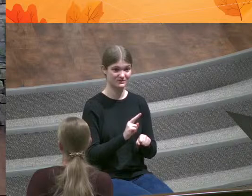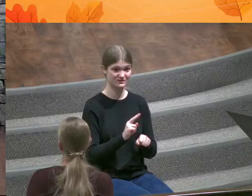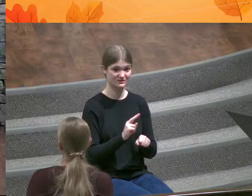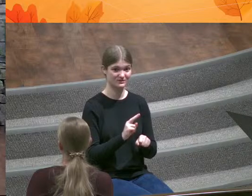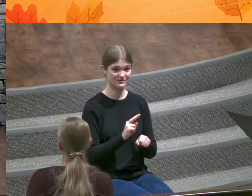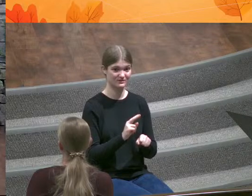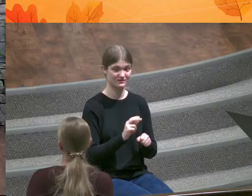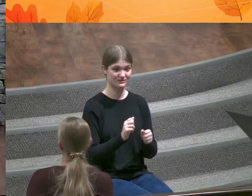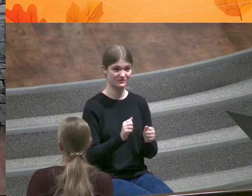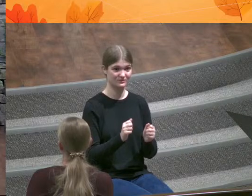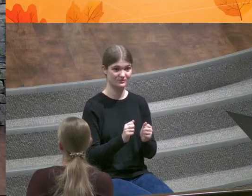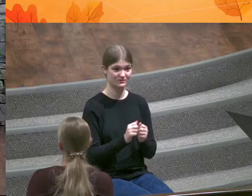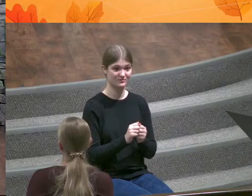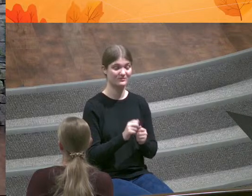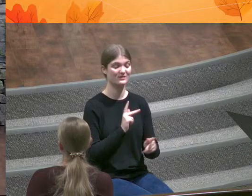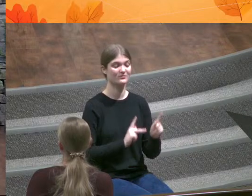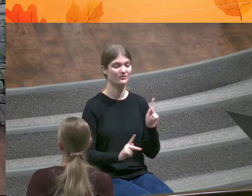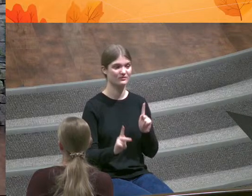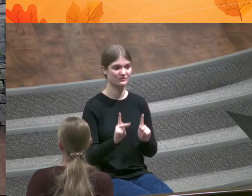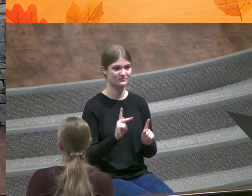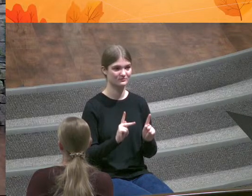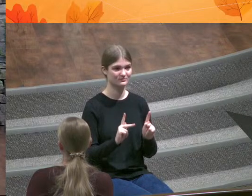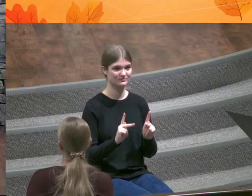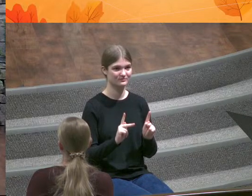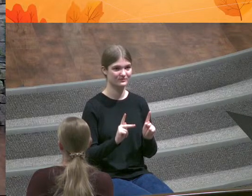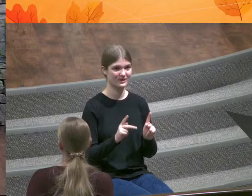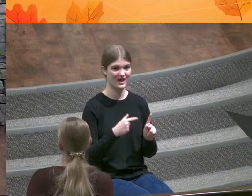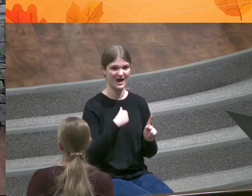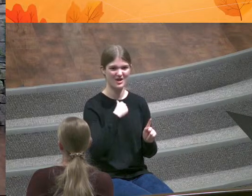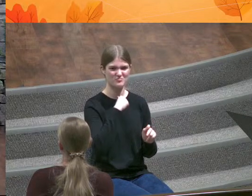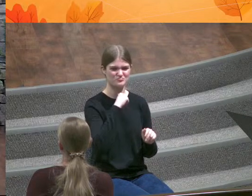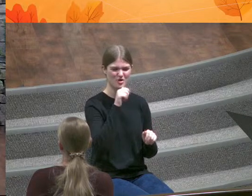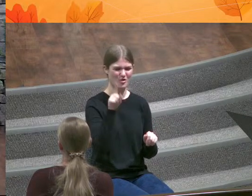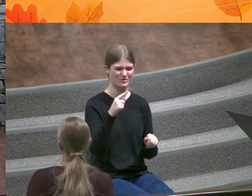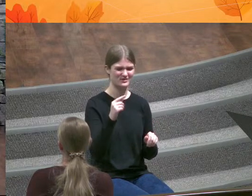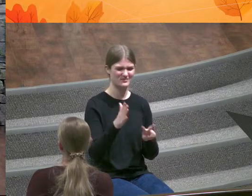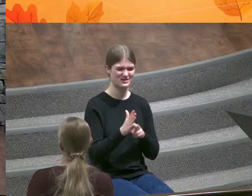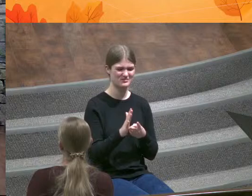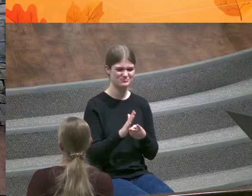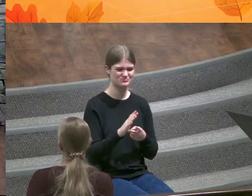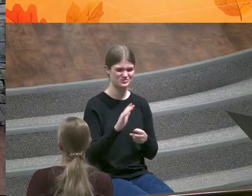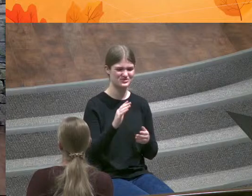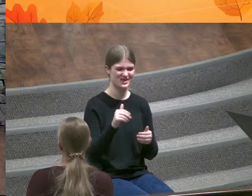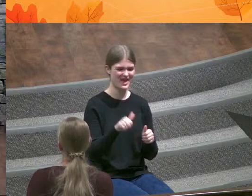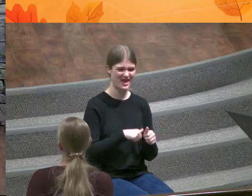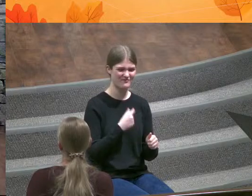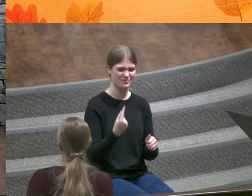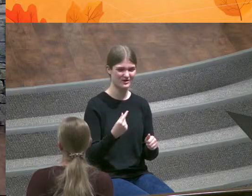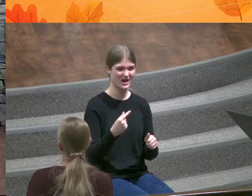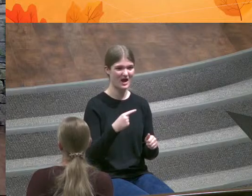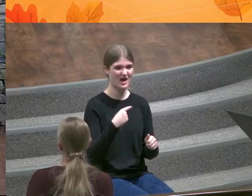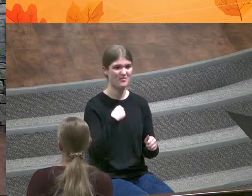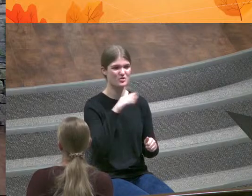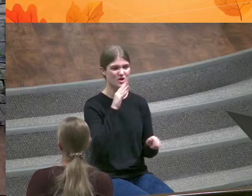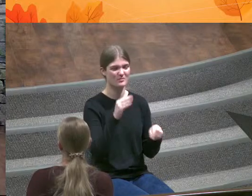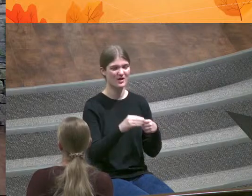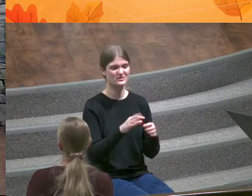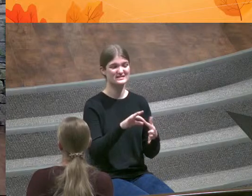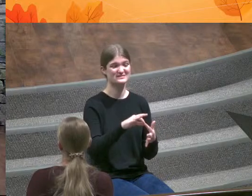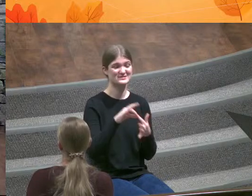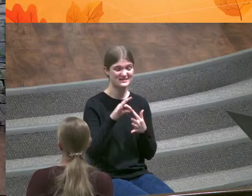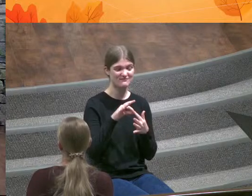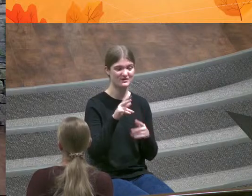with people. And I'm not just meaning people in general. I'm talking about a specific